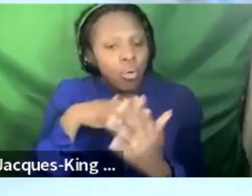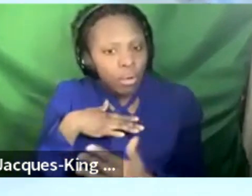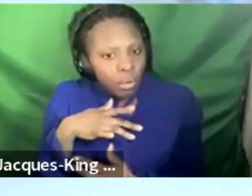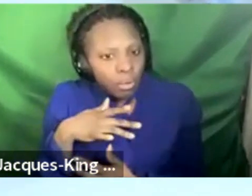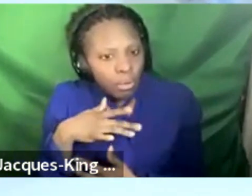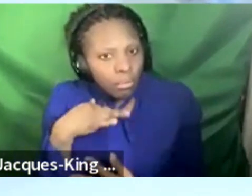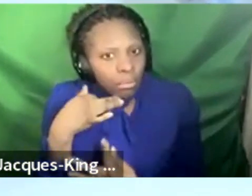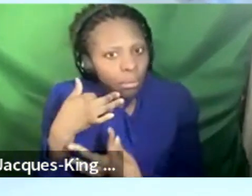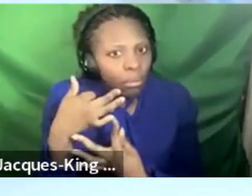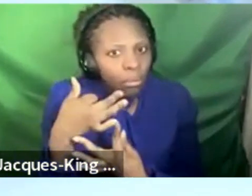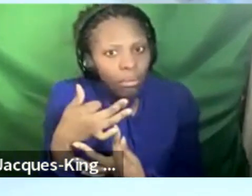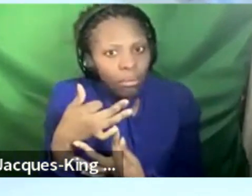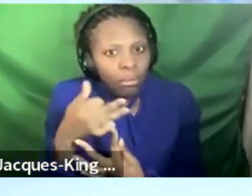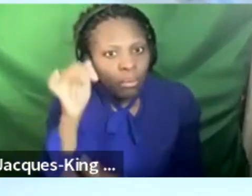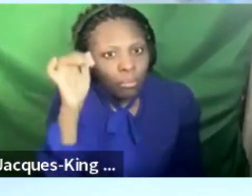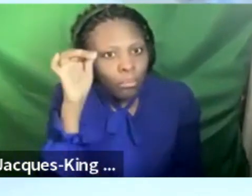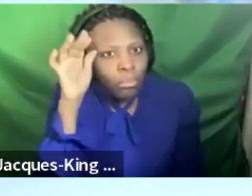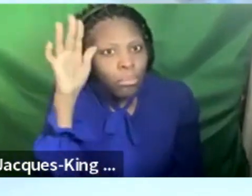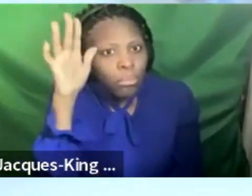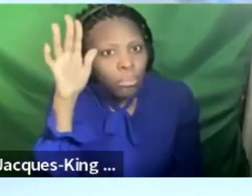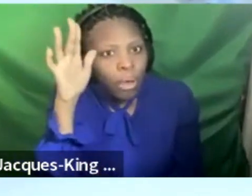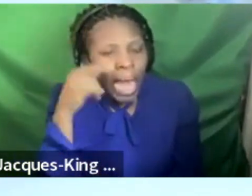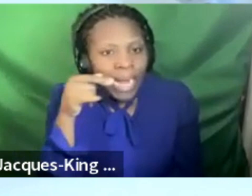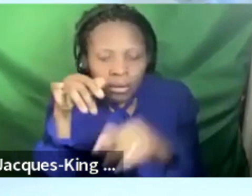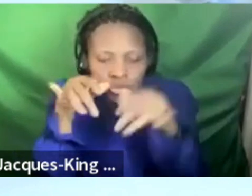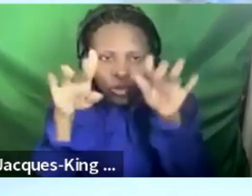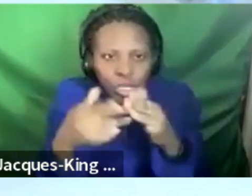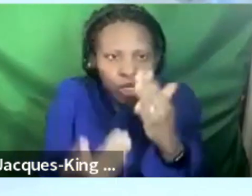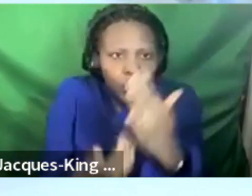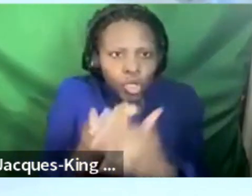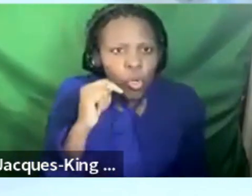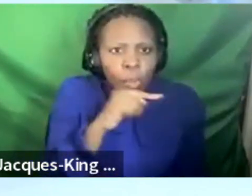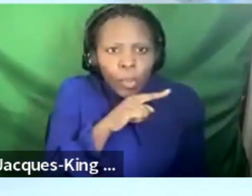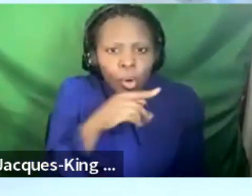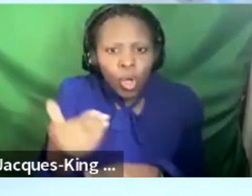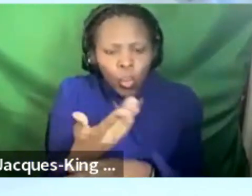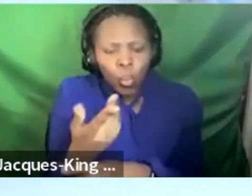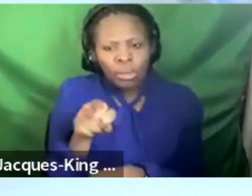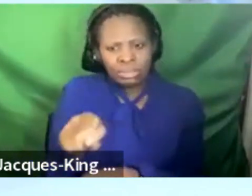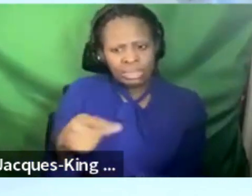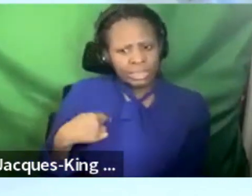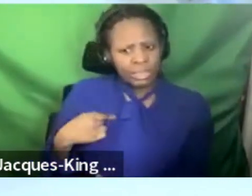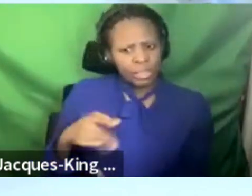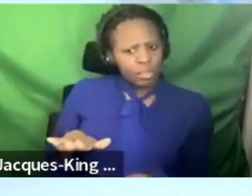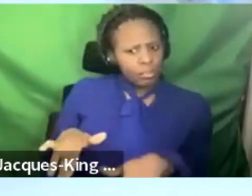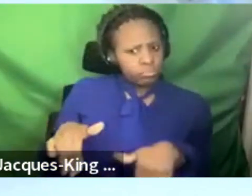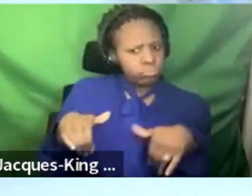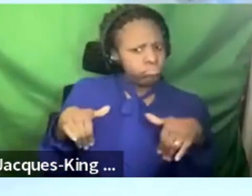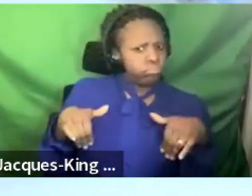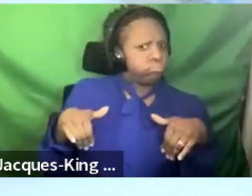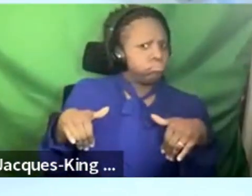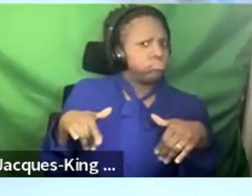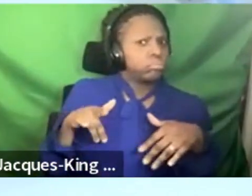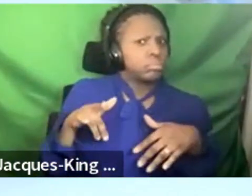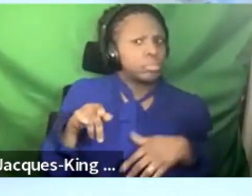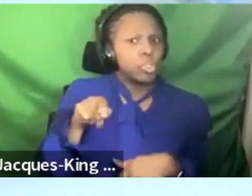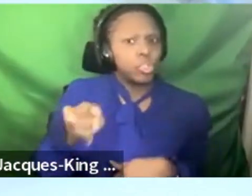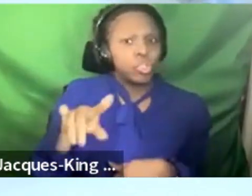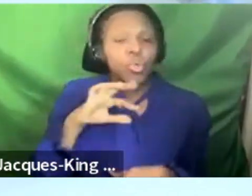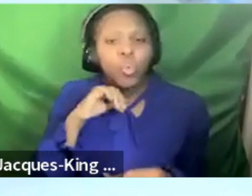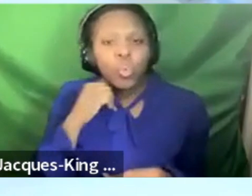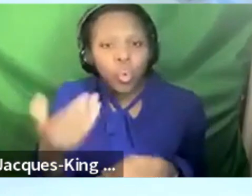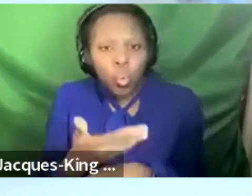The Duke, who is stunned by how sensitive and intelligent and gorgeous and disturbingly attractive his new boy that works for him